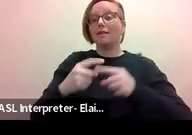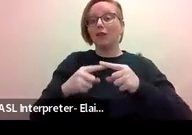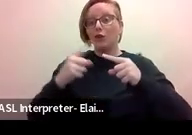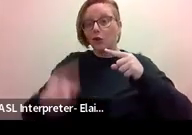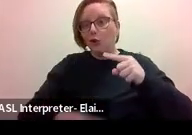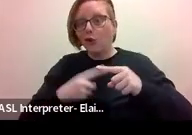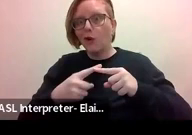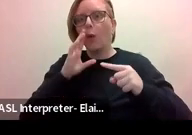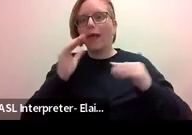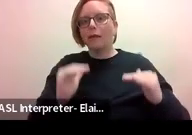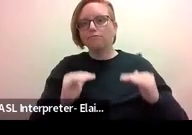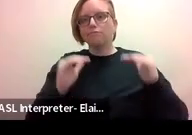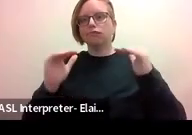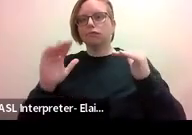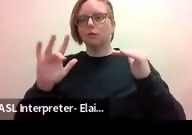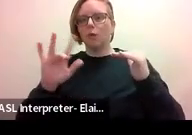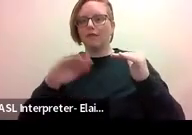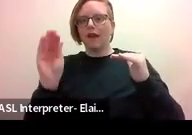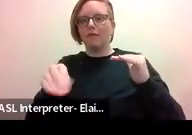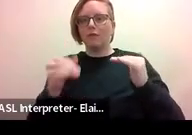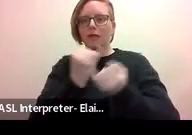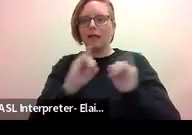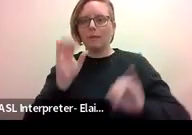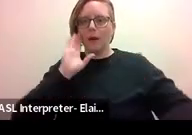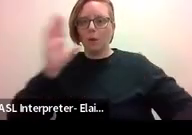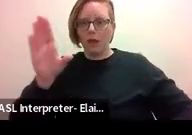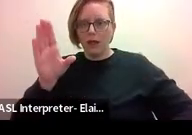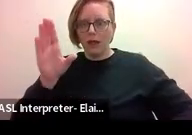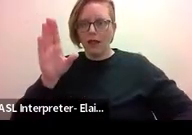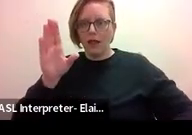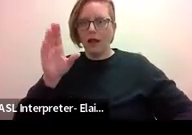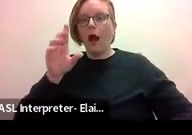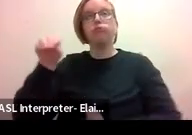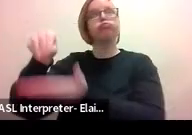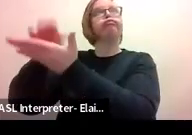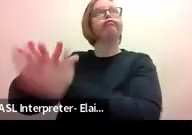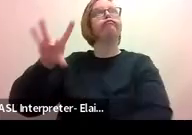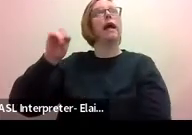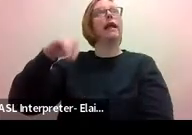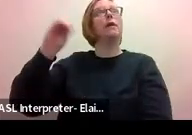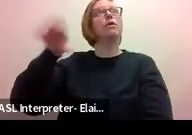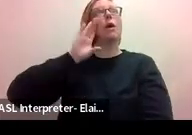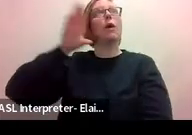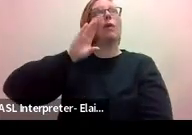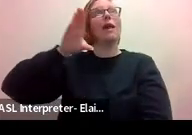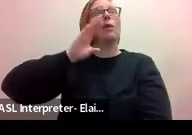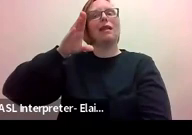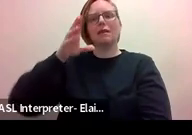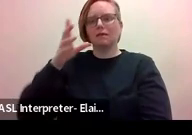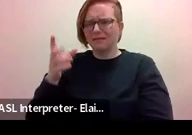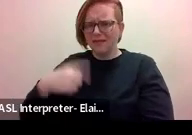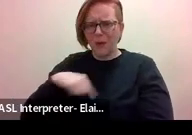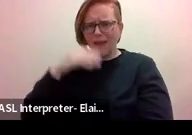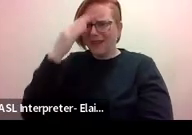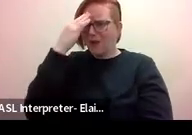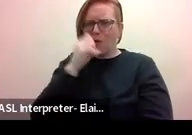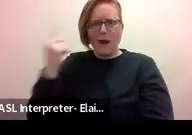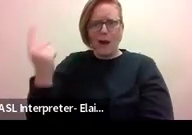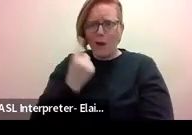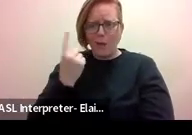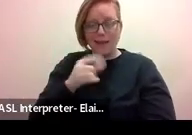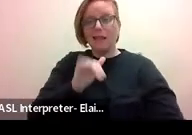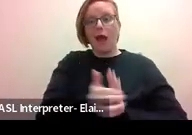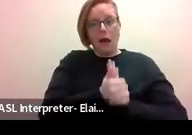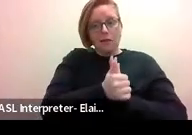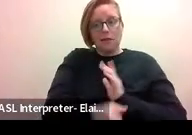get to 25% independence, right? We're not just going to put 80% on everything because we know this skill is going to